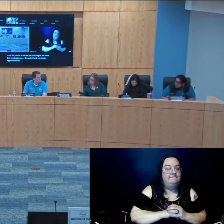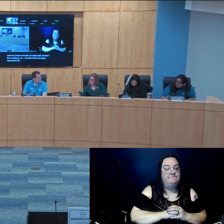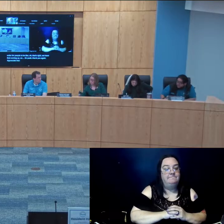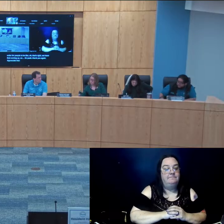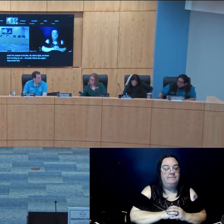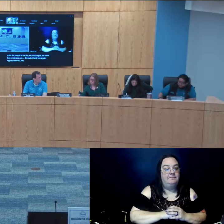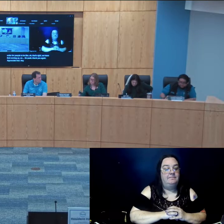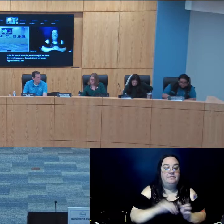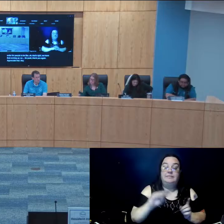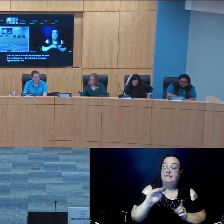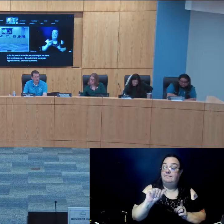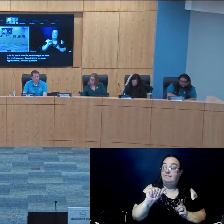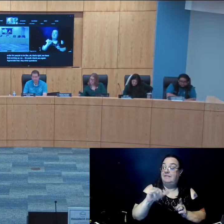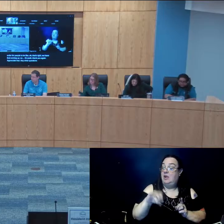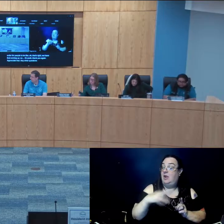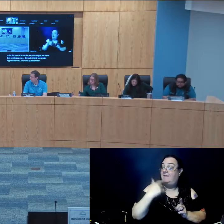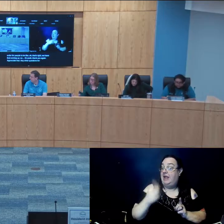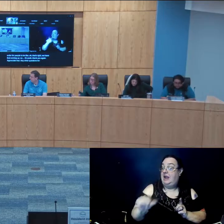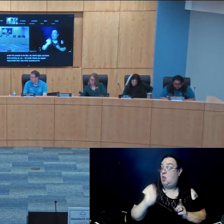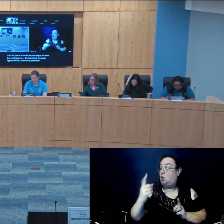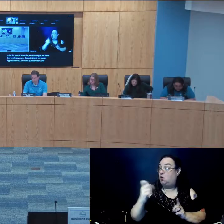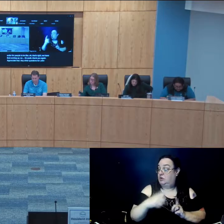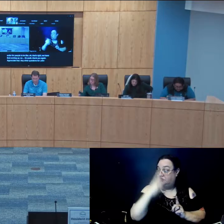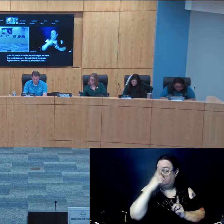Any other questions for John?